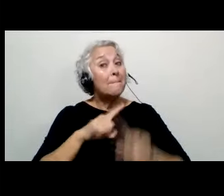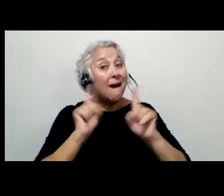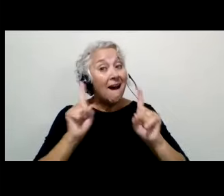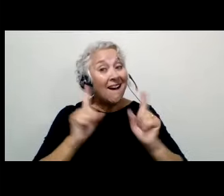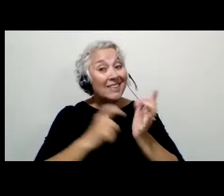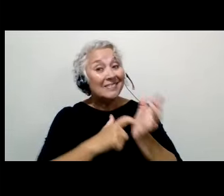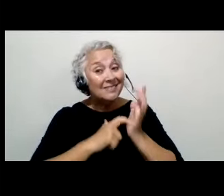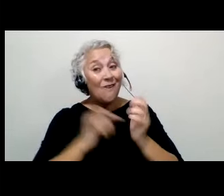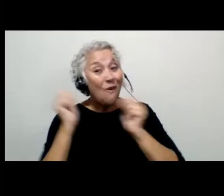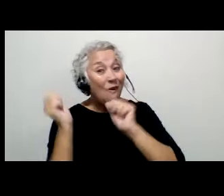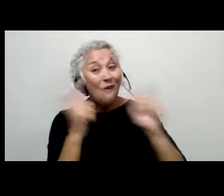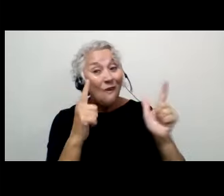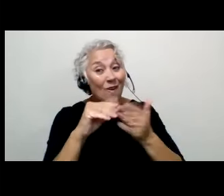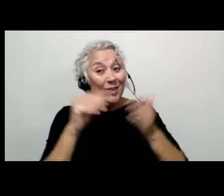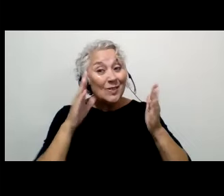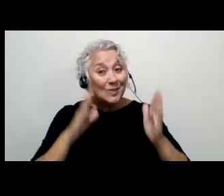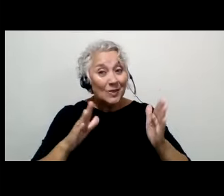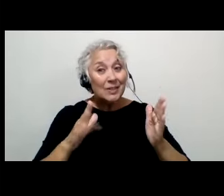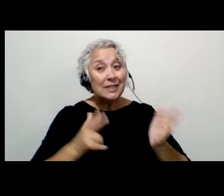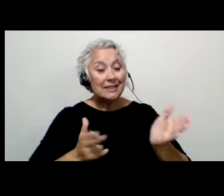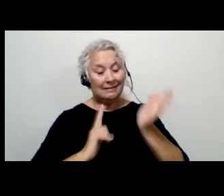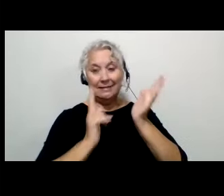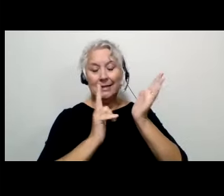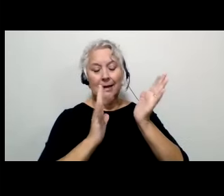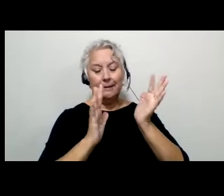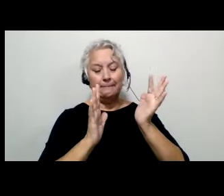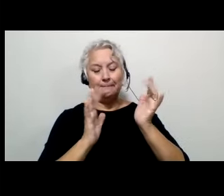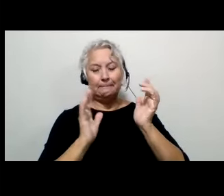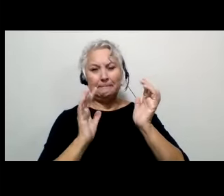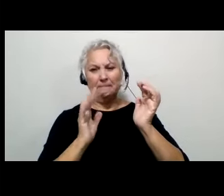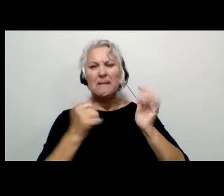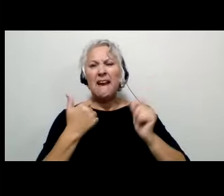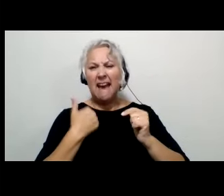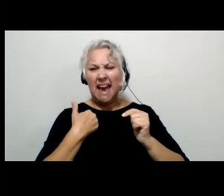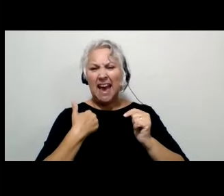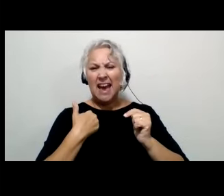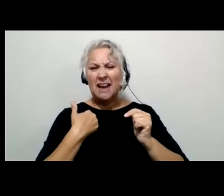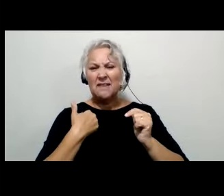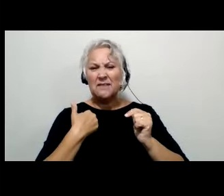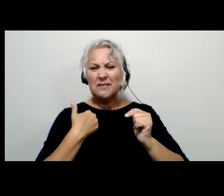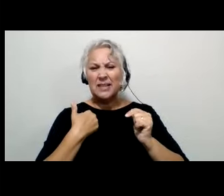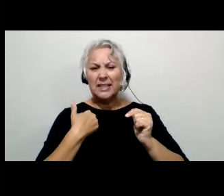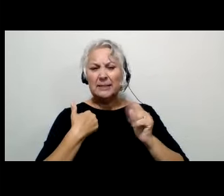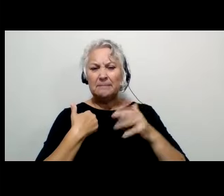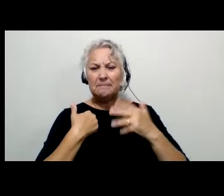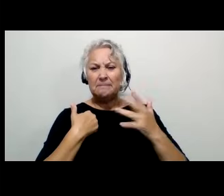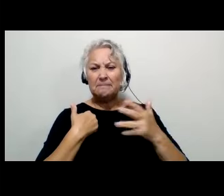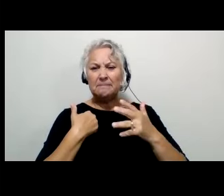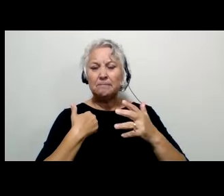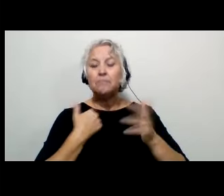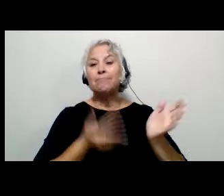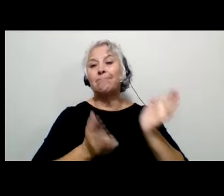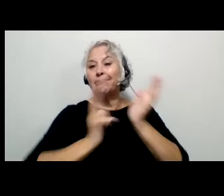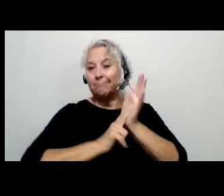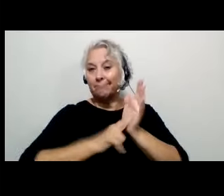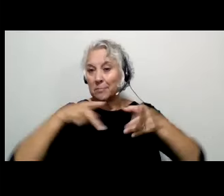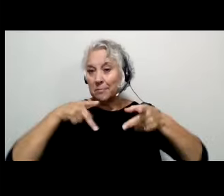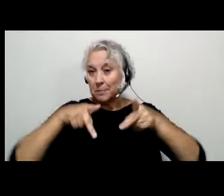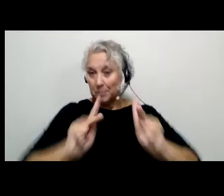our students sign, or they have a signed consent form.